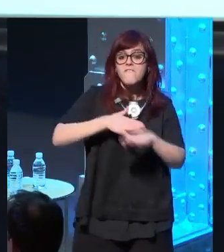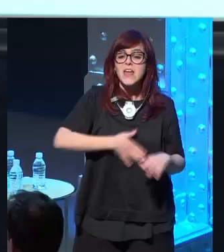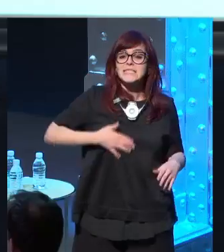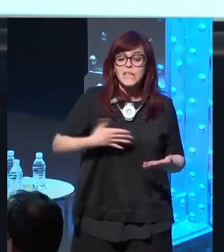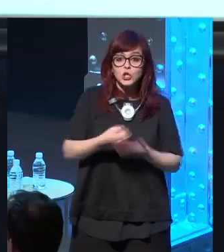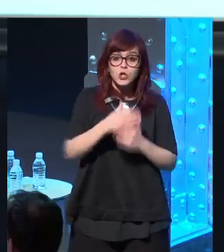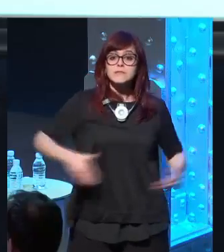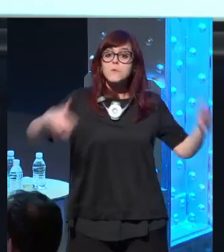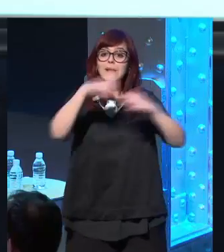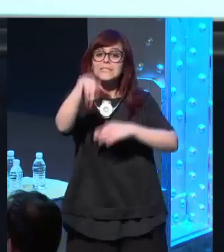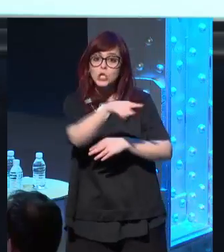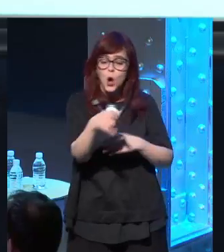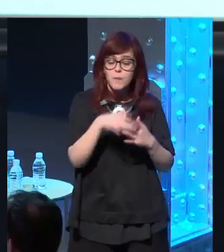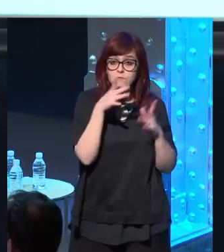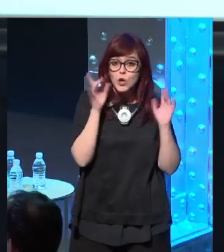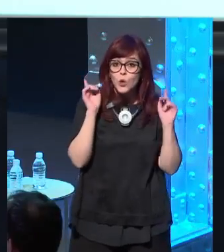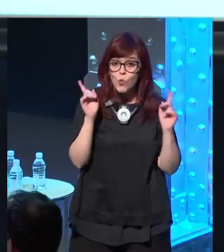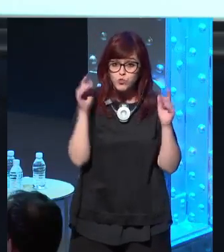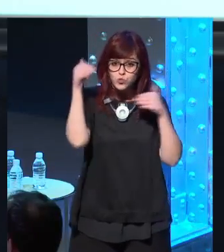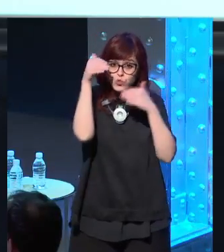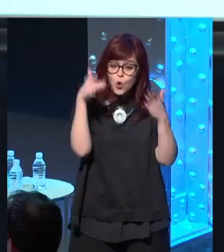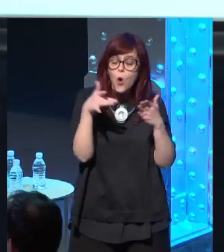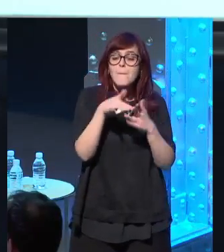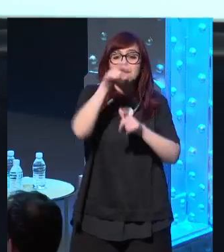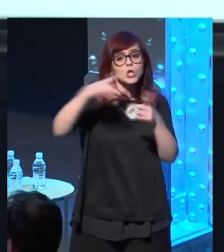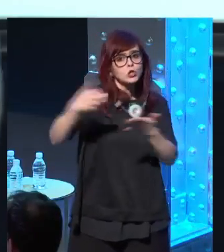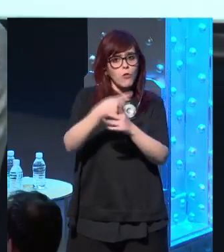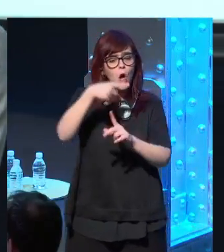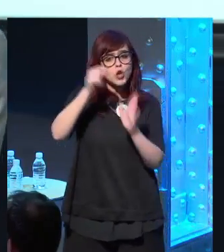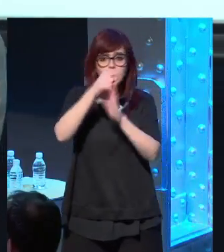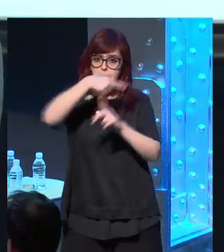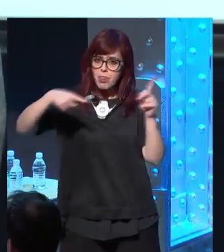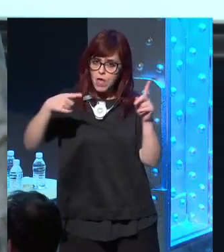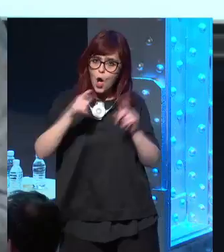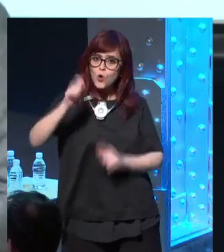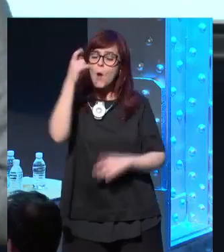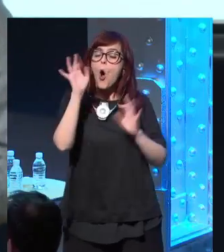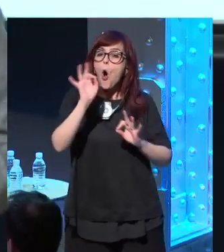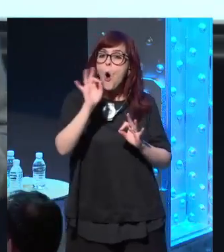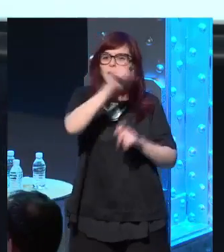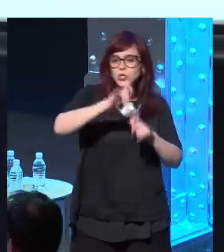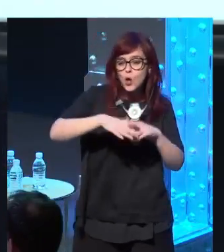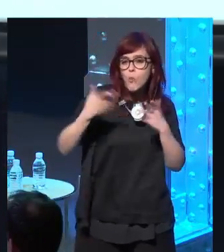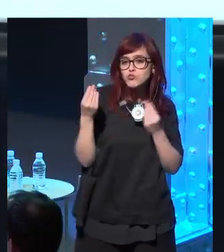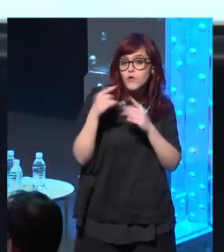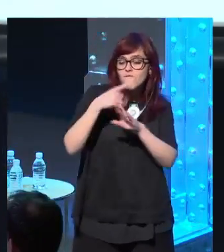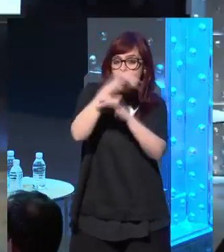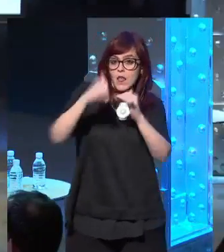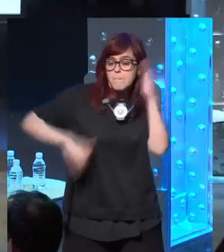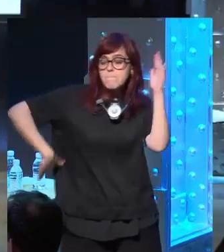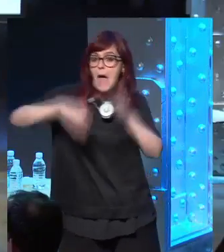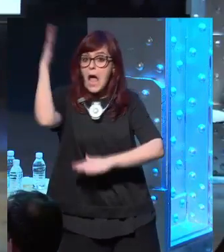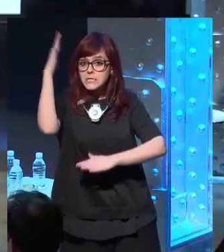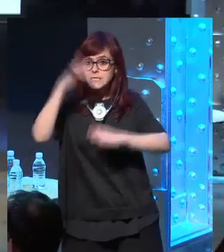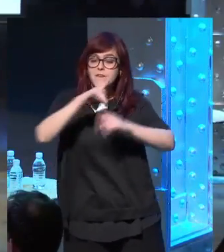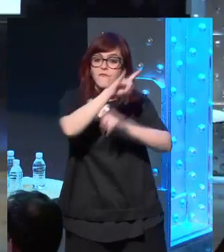people concentrated around the national average, or are a lot of people a lot happier and a lot of people a lot unhappier than the national average?